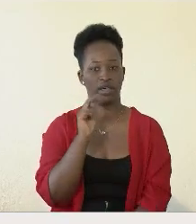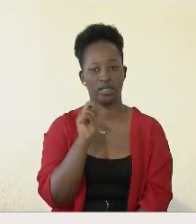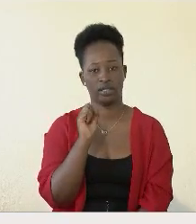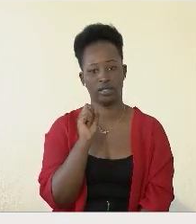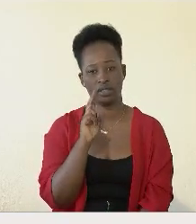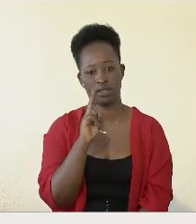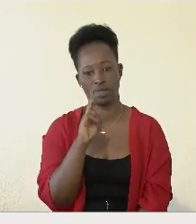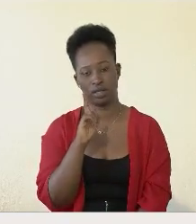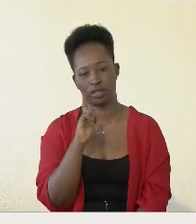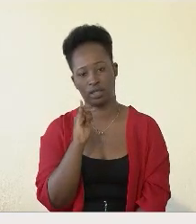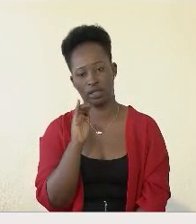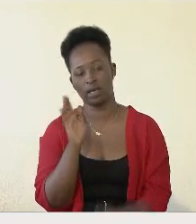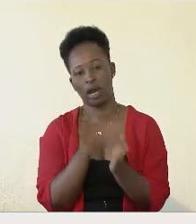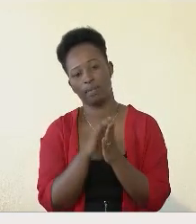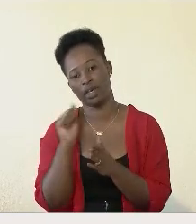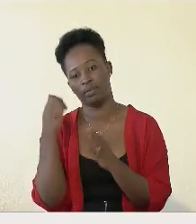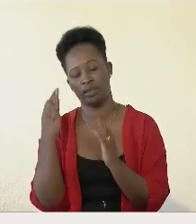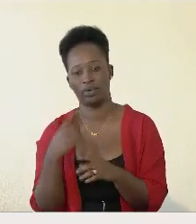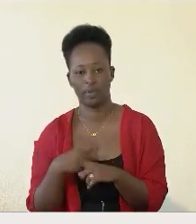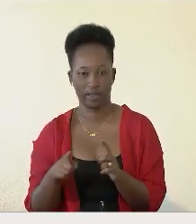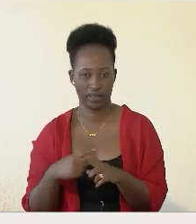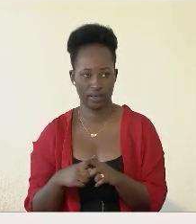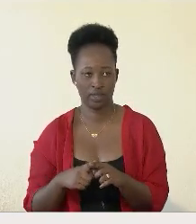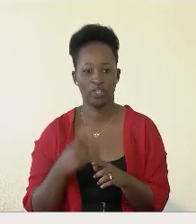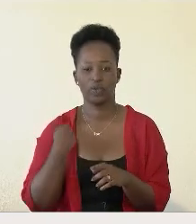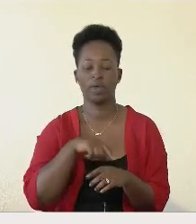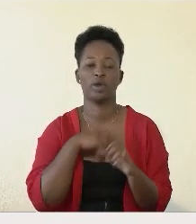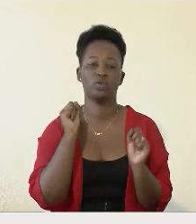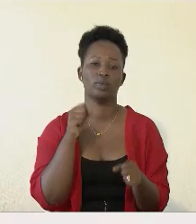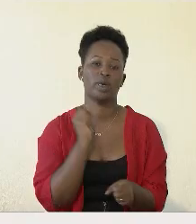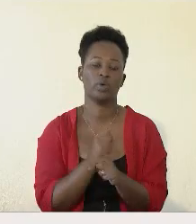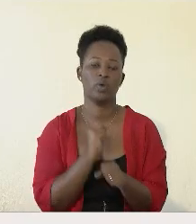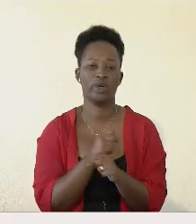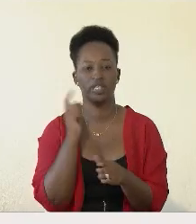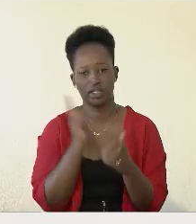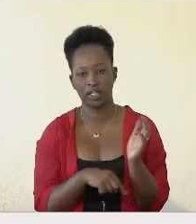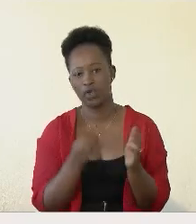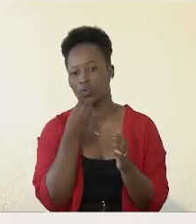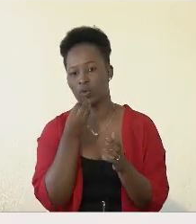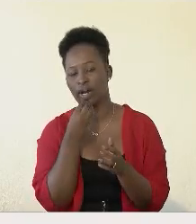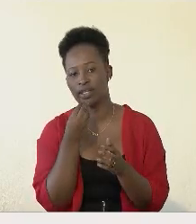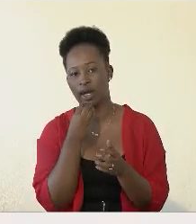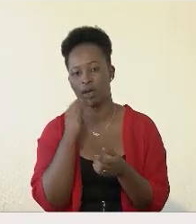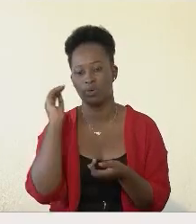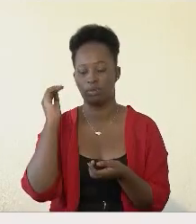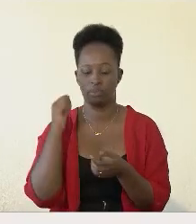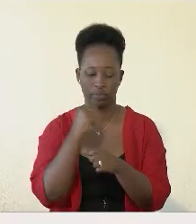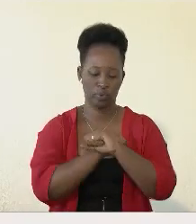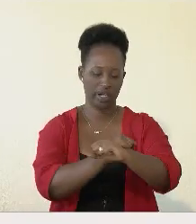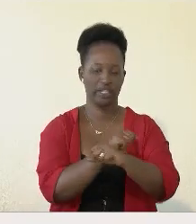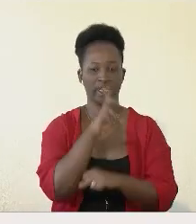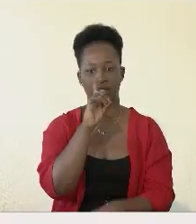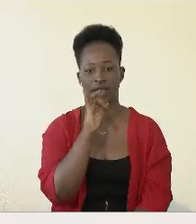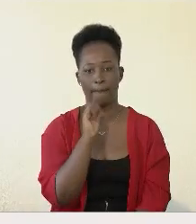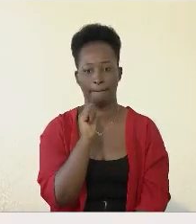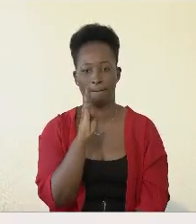other small things, all right? What can we do? What are good nutrition habits that reduces the risks of diabetes? That is